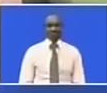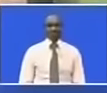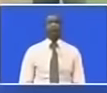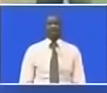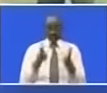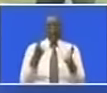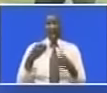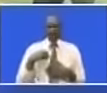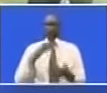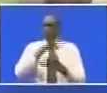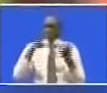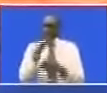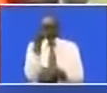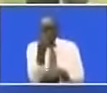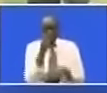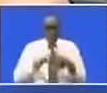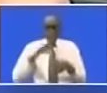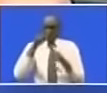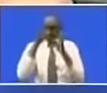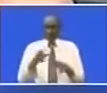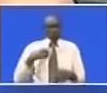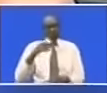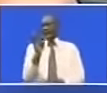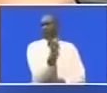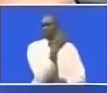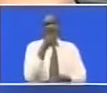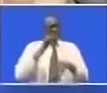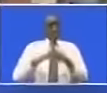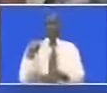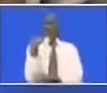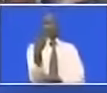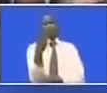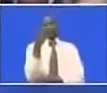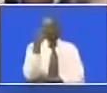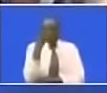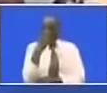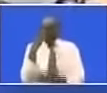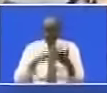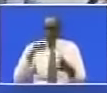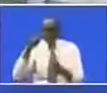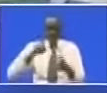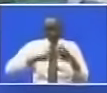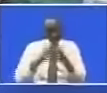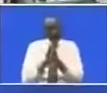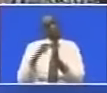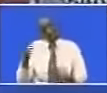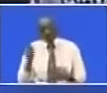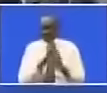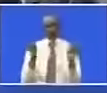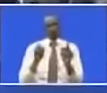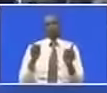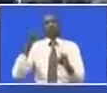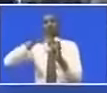There was, however, confusion after Julius Njogu was disqualified after finishing second, following claims that he did not start the race with the rest of the